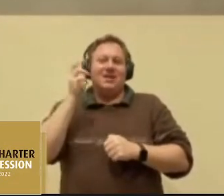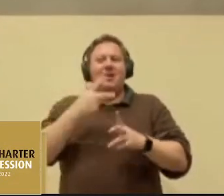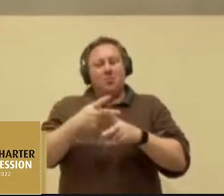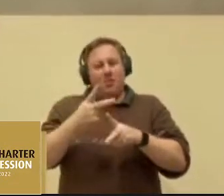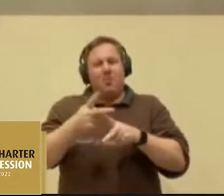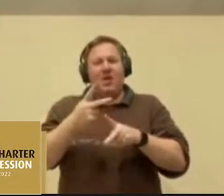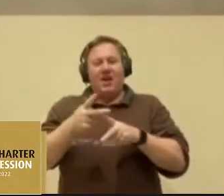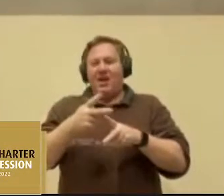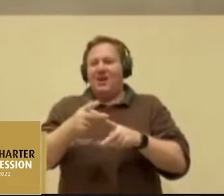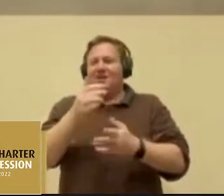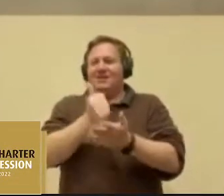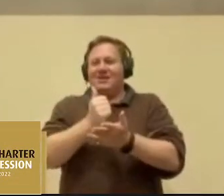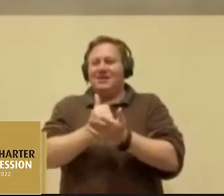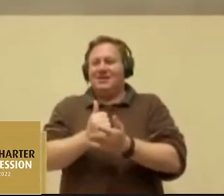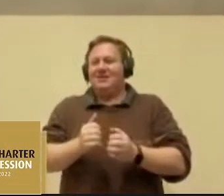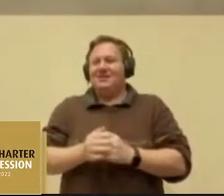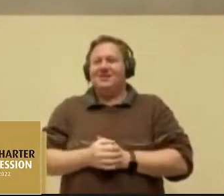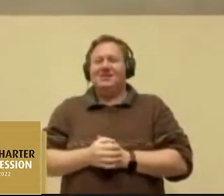settings